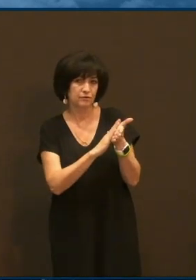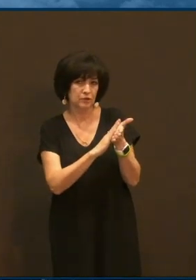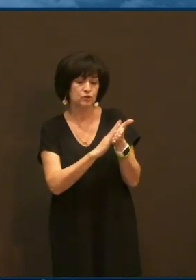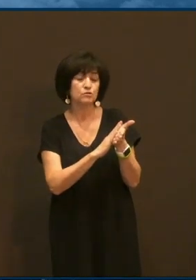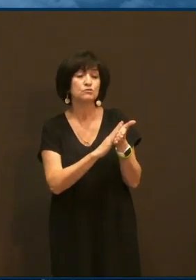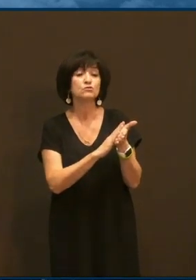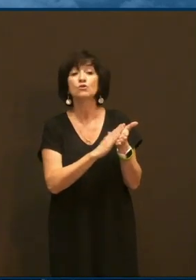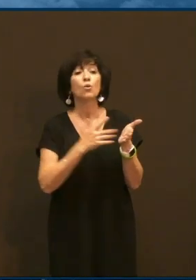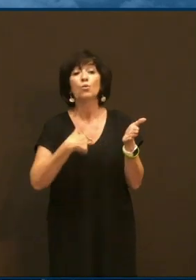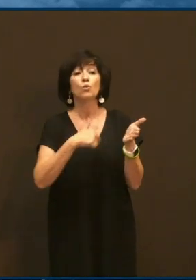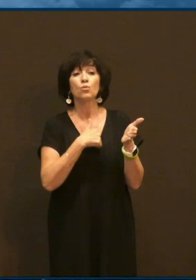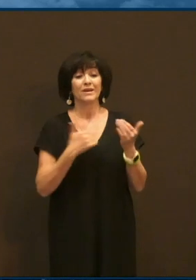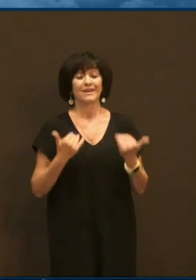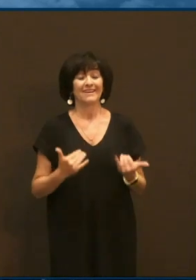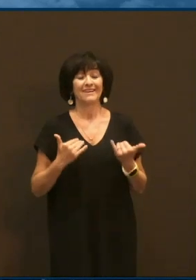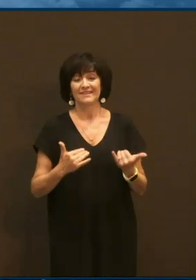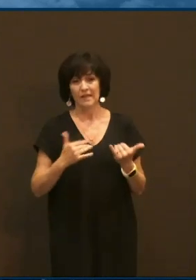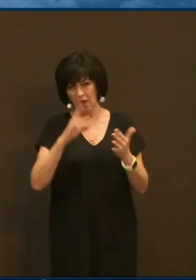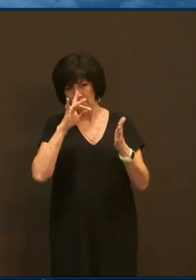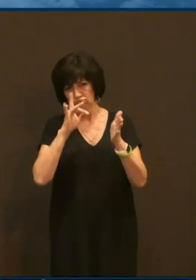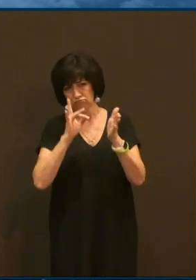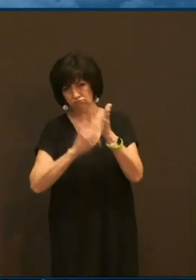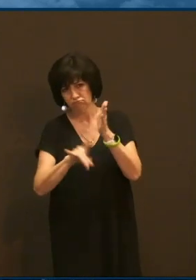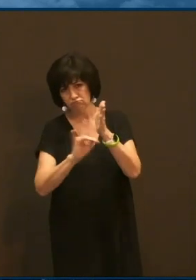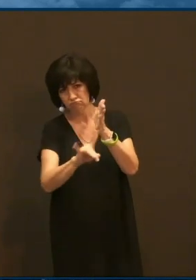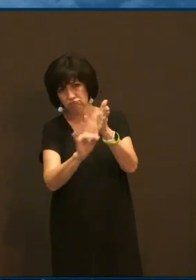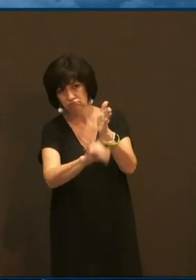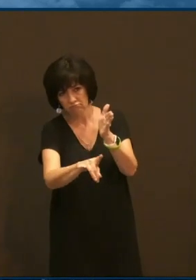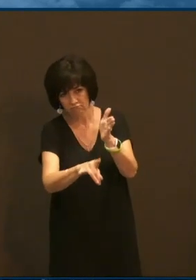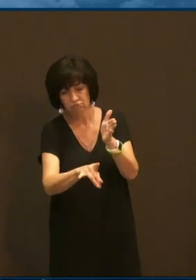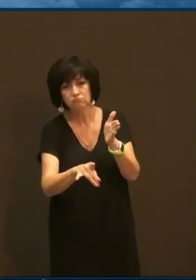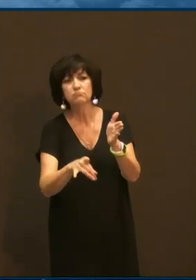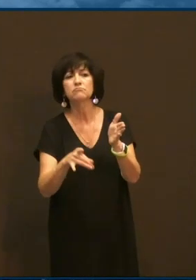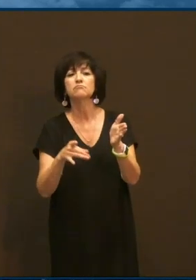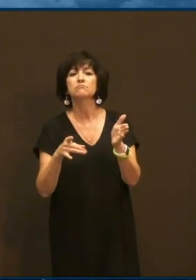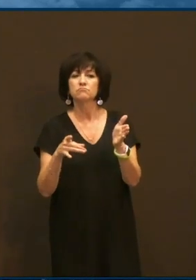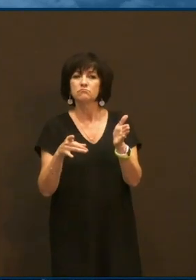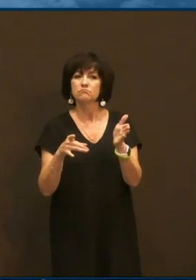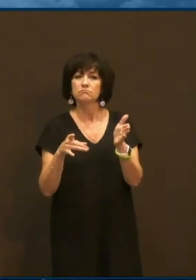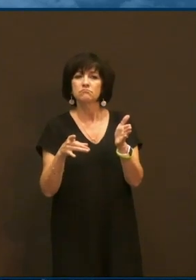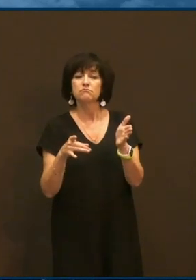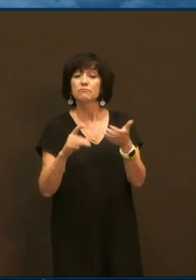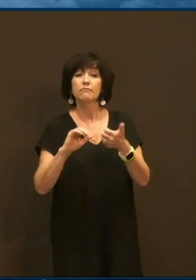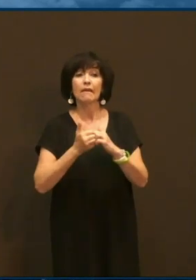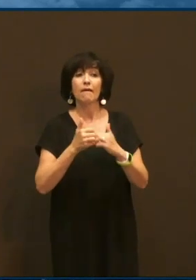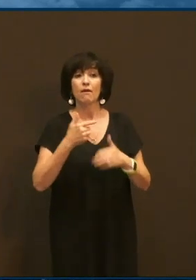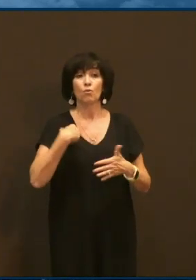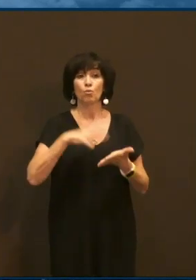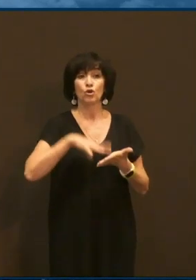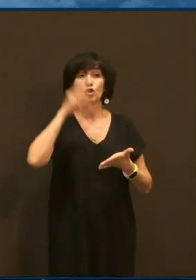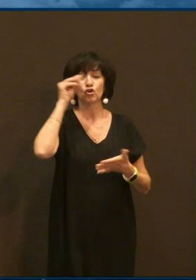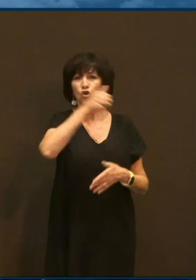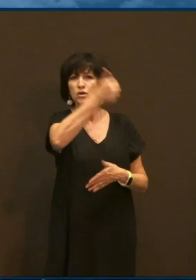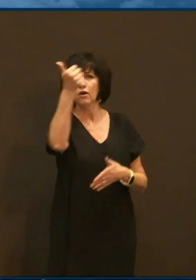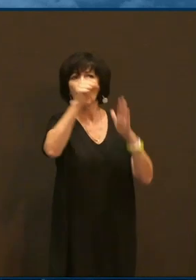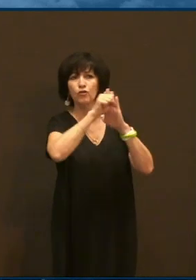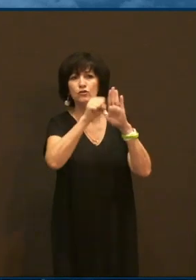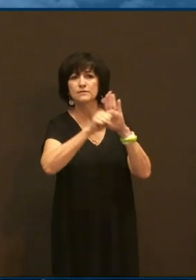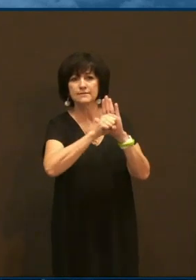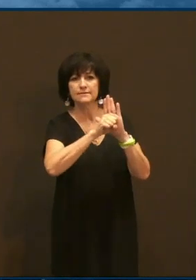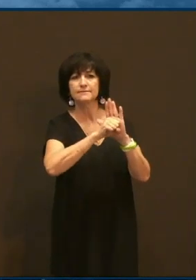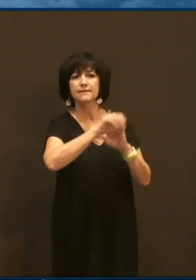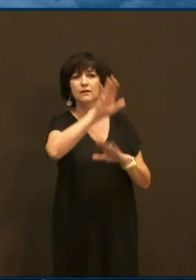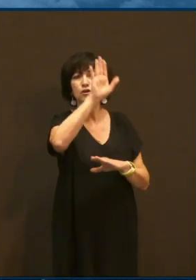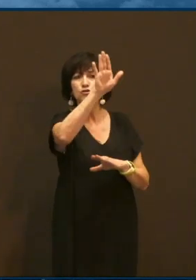done is we learned of another state that identified that they were missing